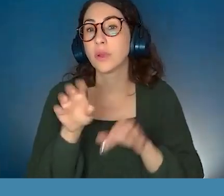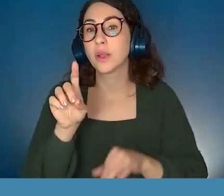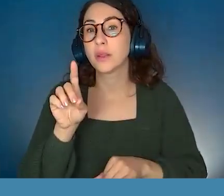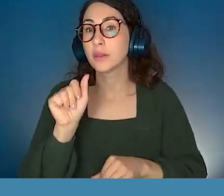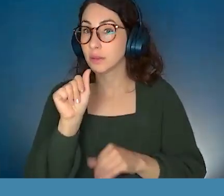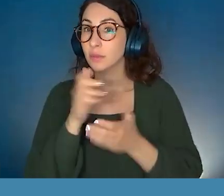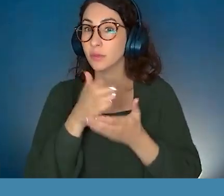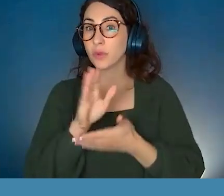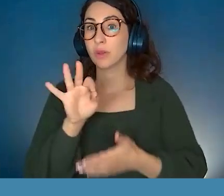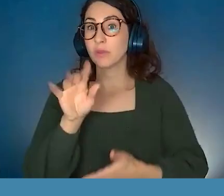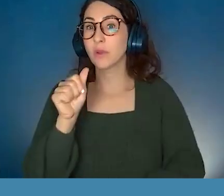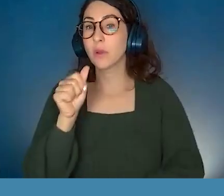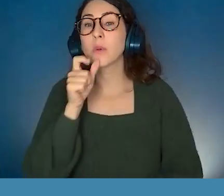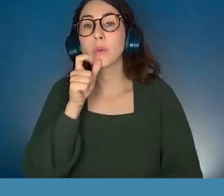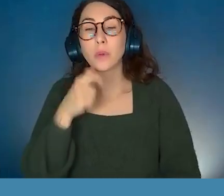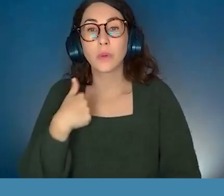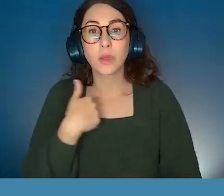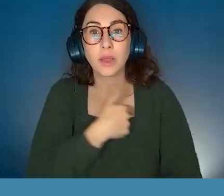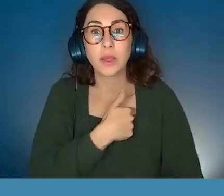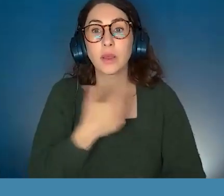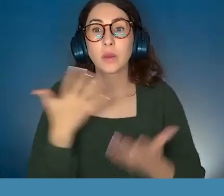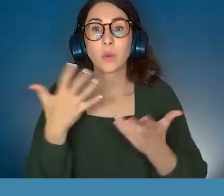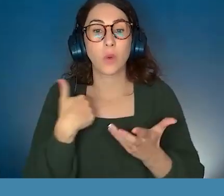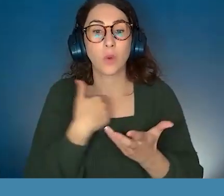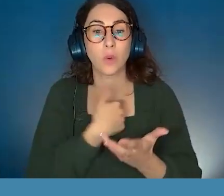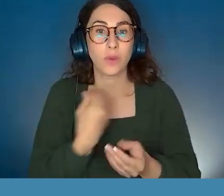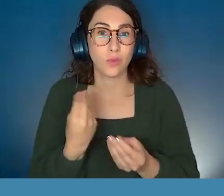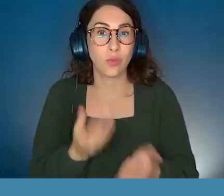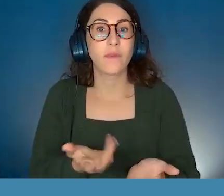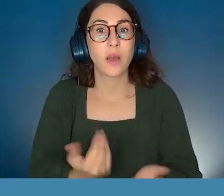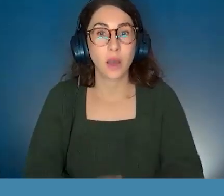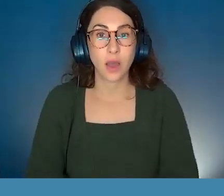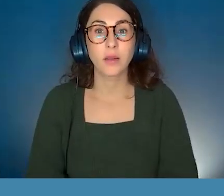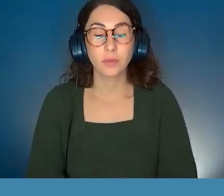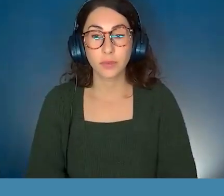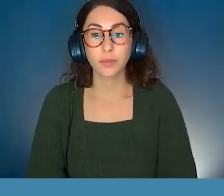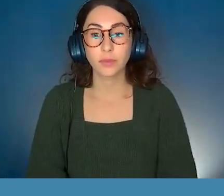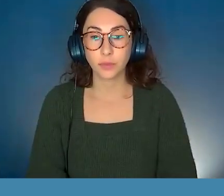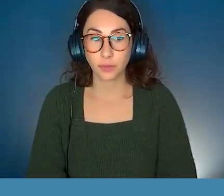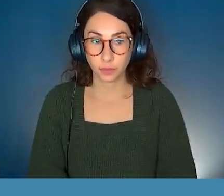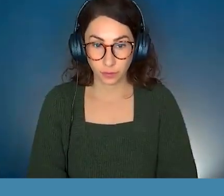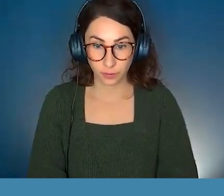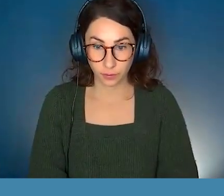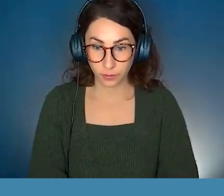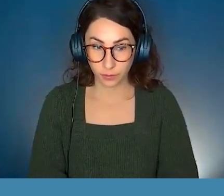who we are and what services and resources we provide here.